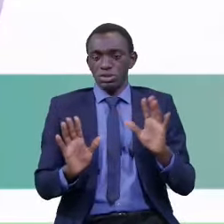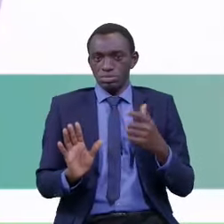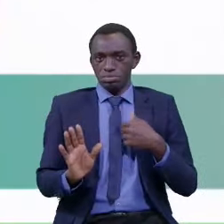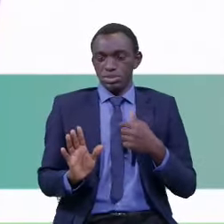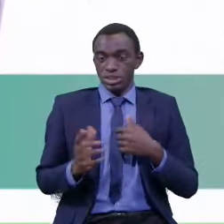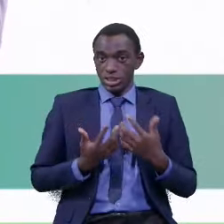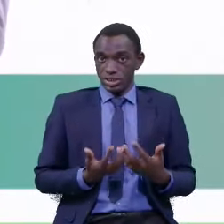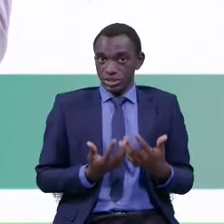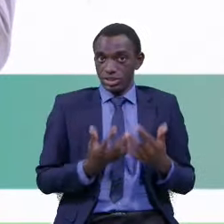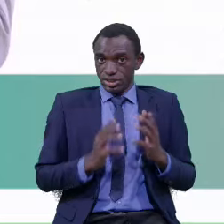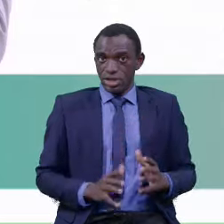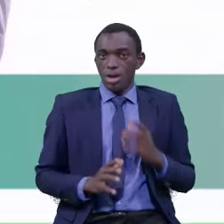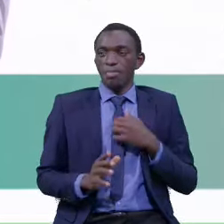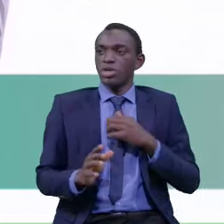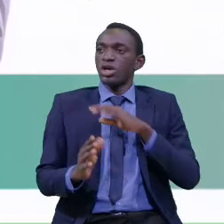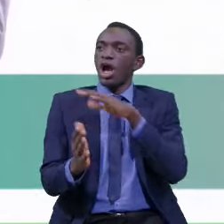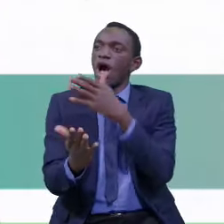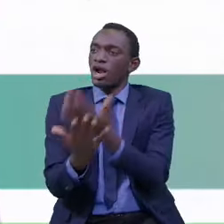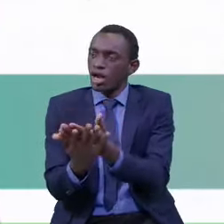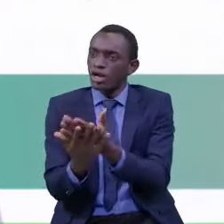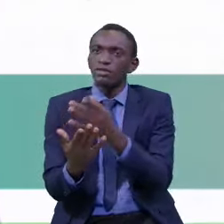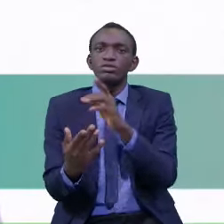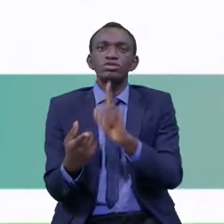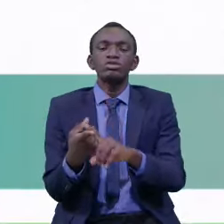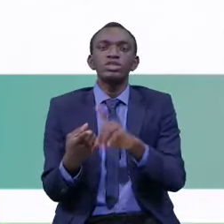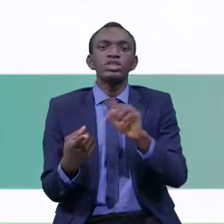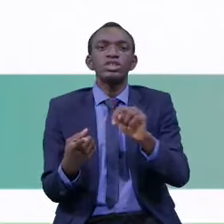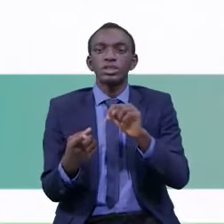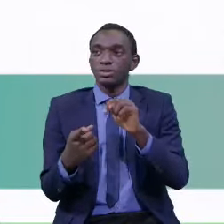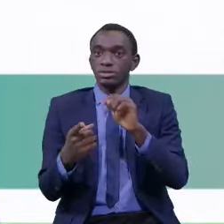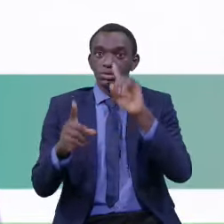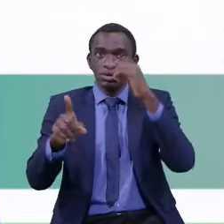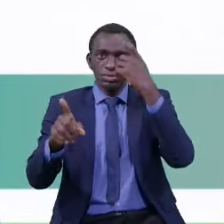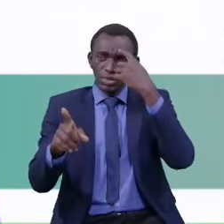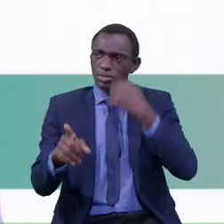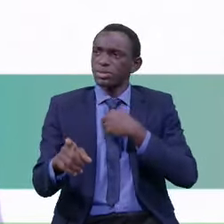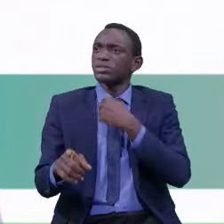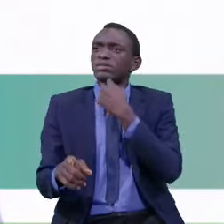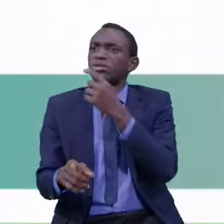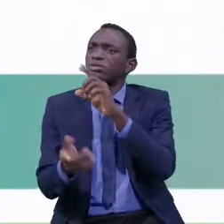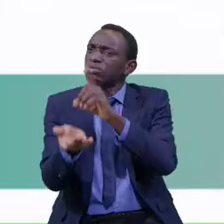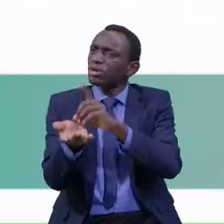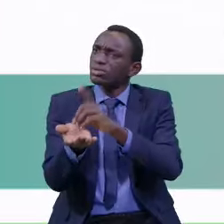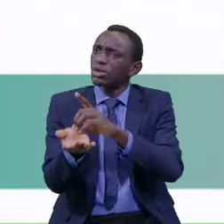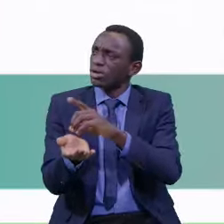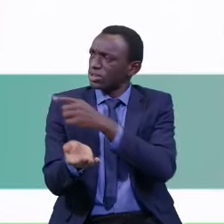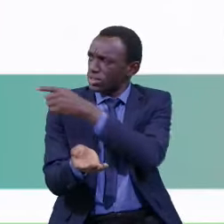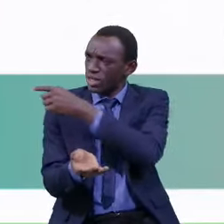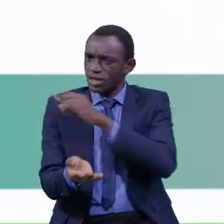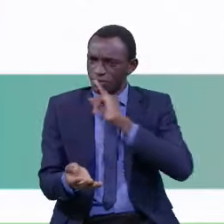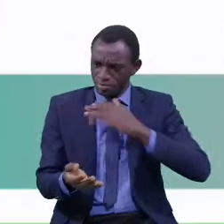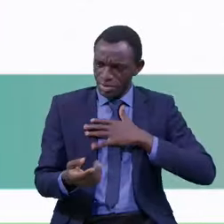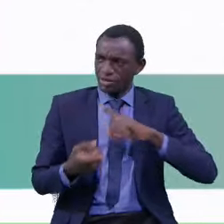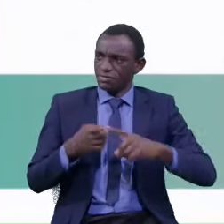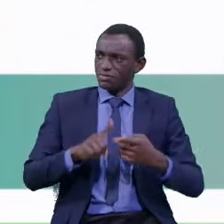nah, the doctor is my friend, and you've given him all this tool, all this equipment